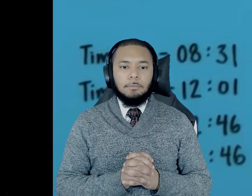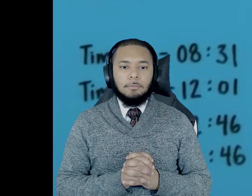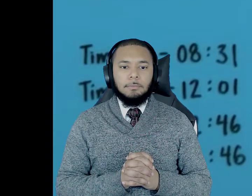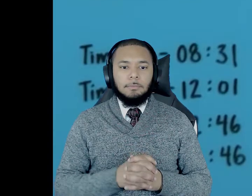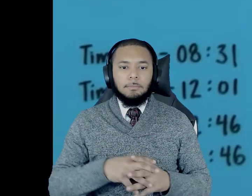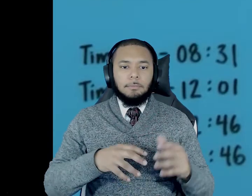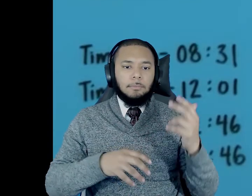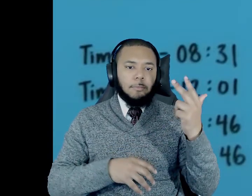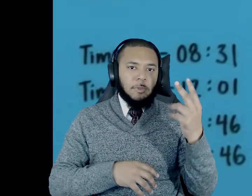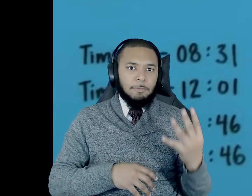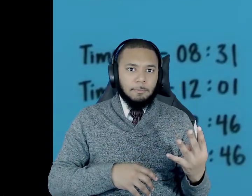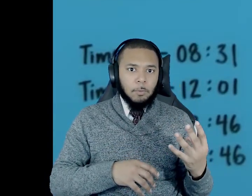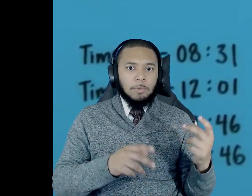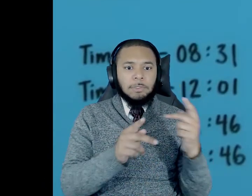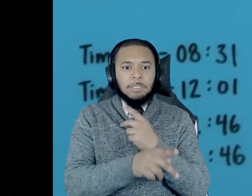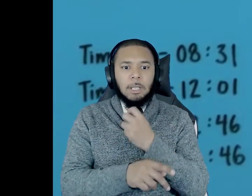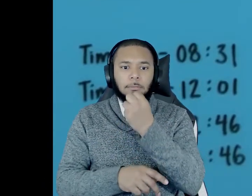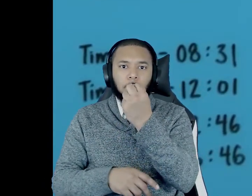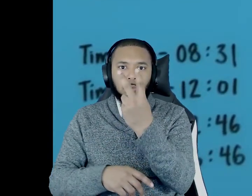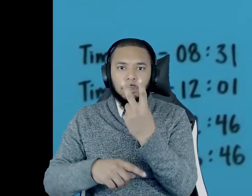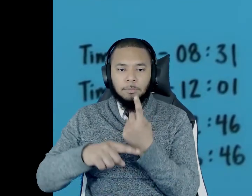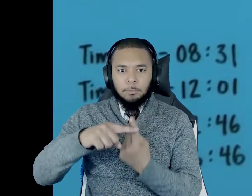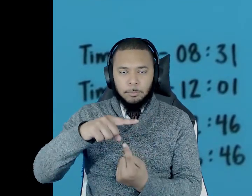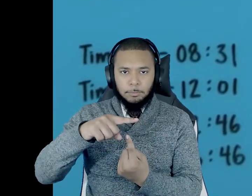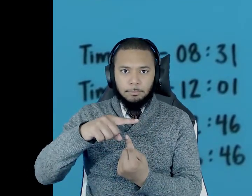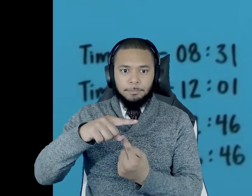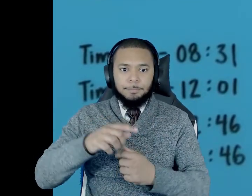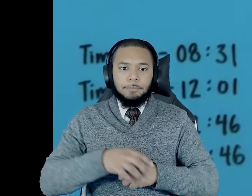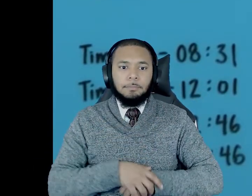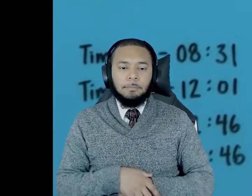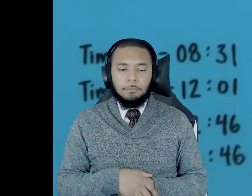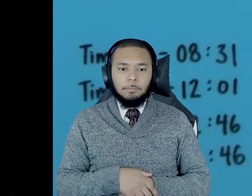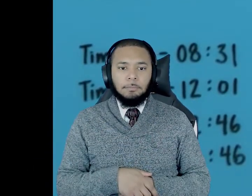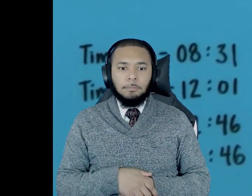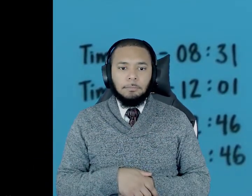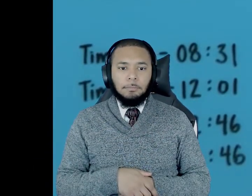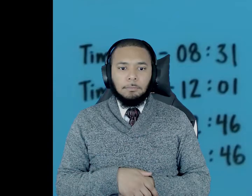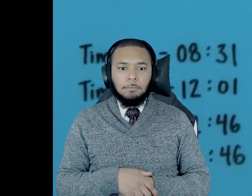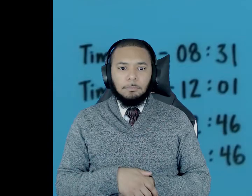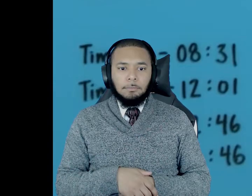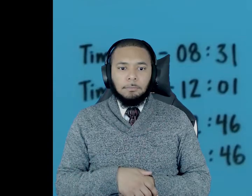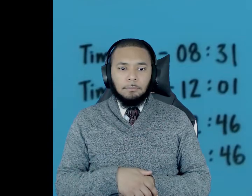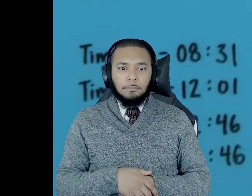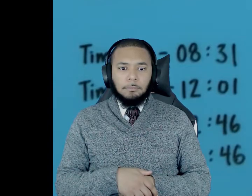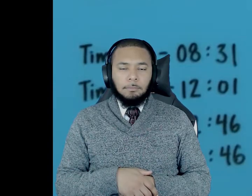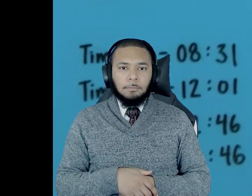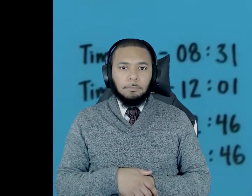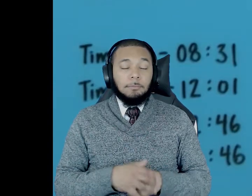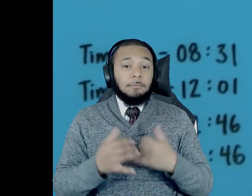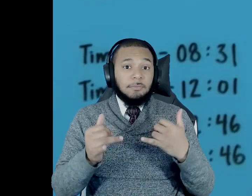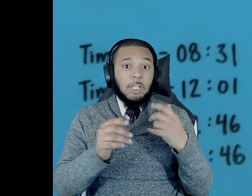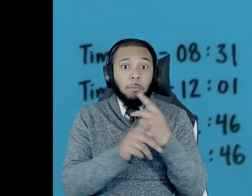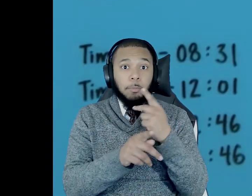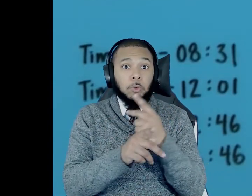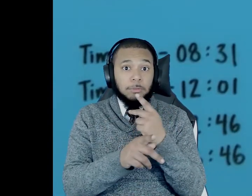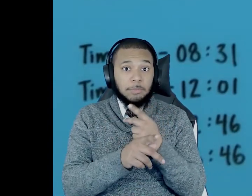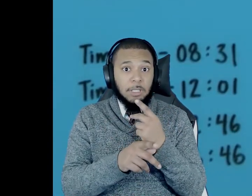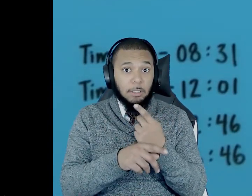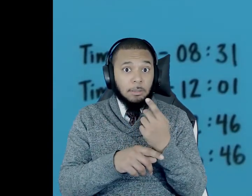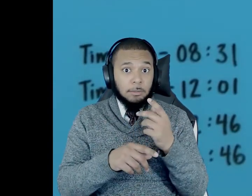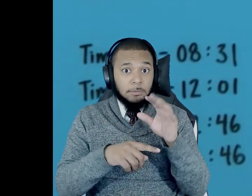$12 per hour. How do we do that? So we're thinking about multiplying fractions